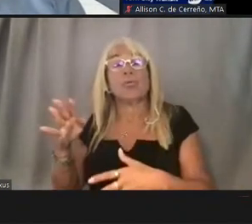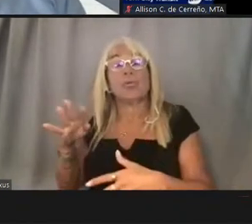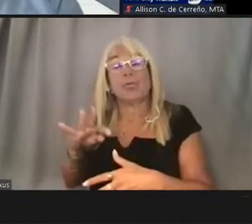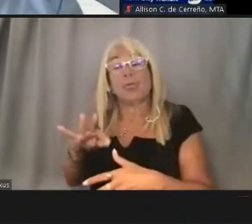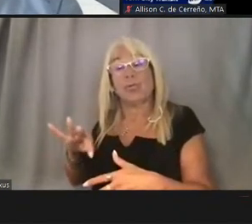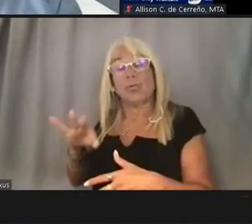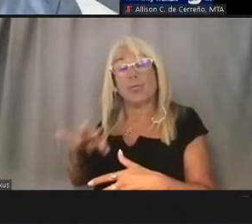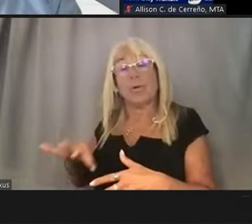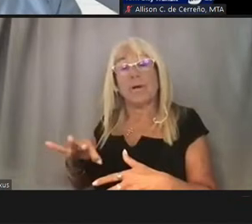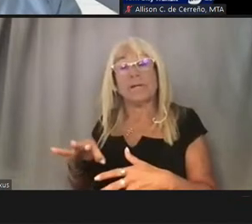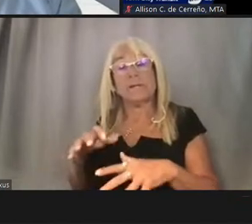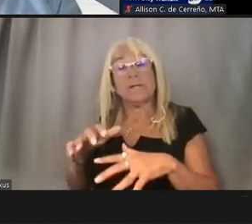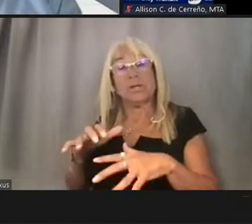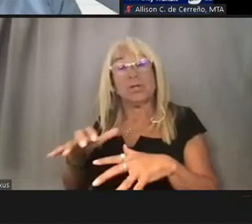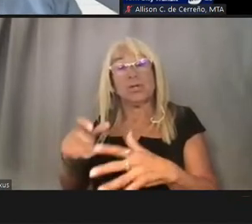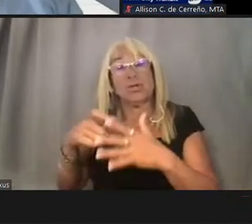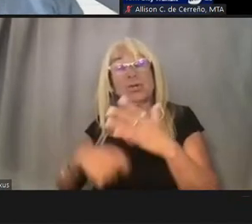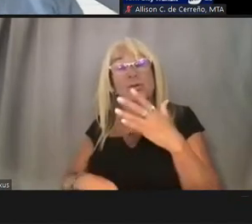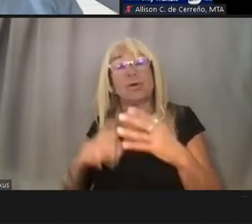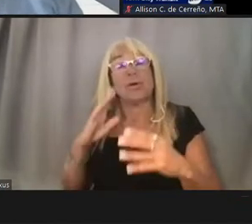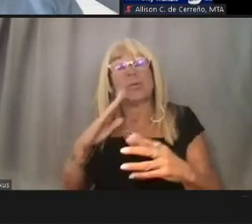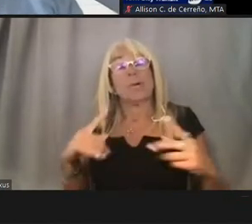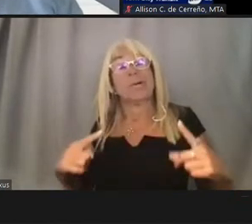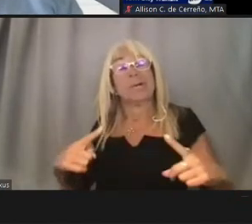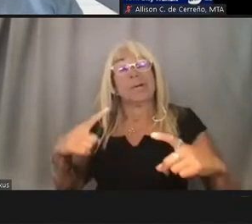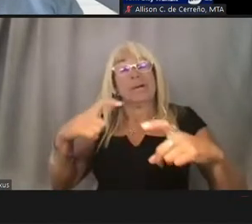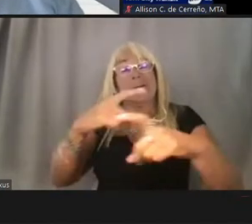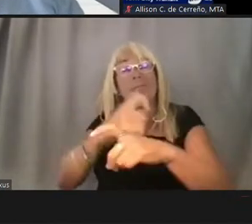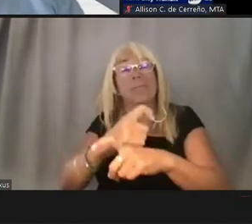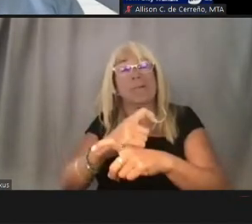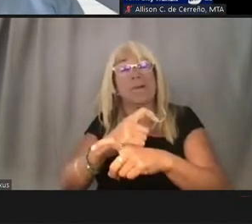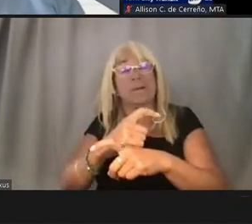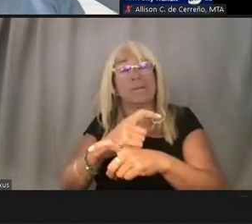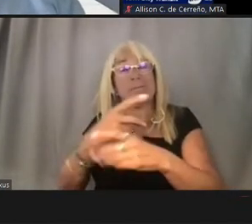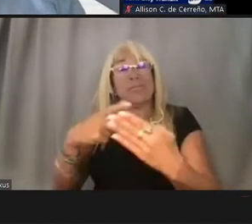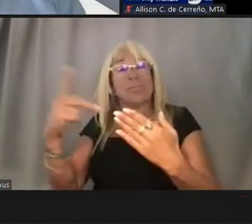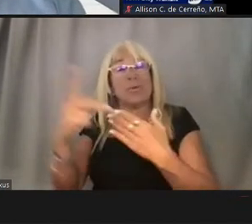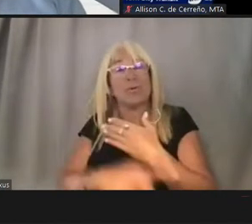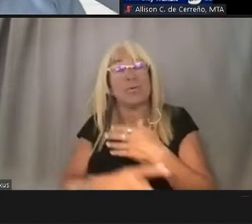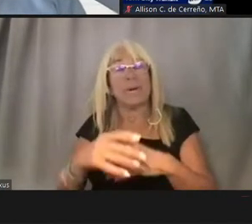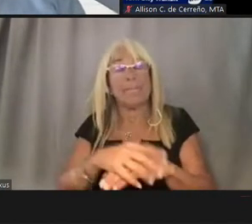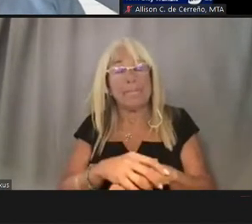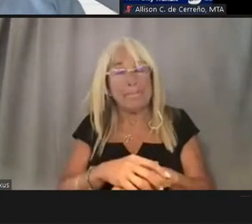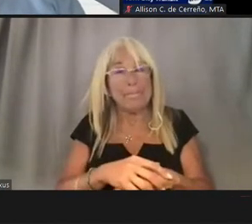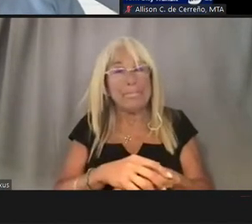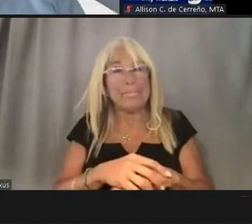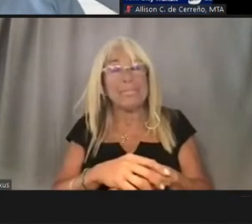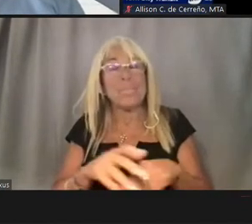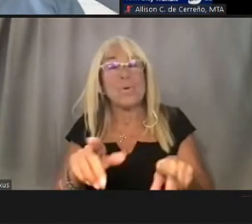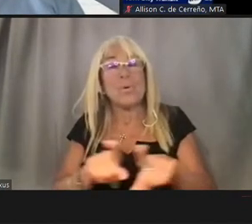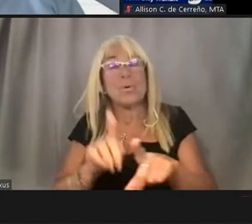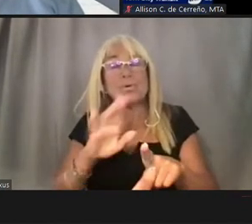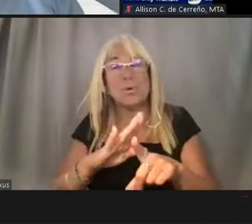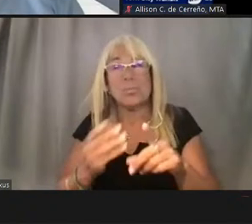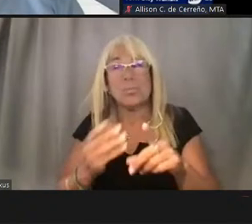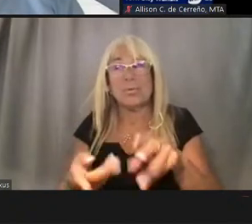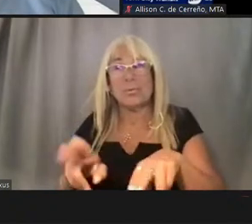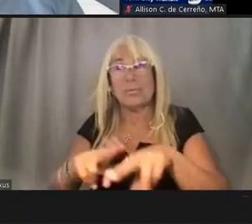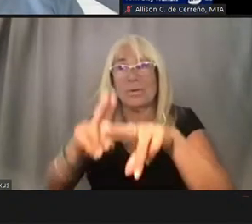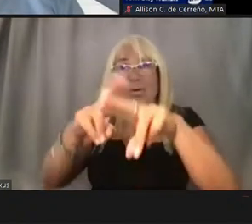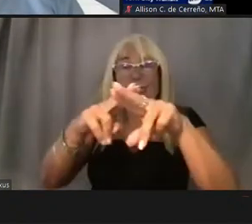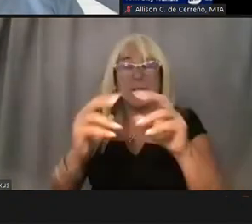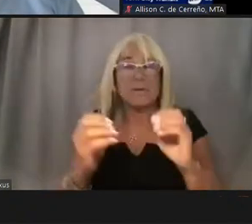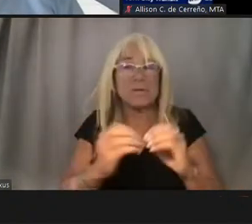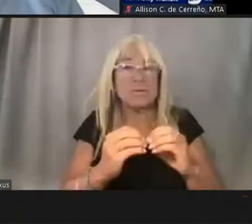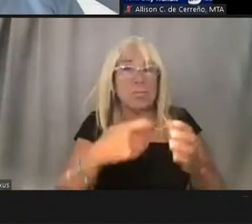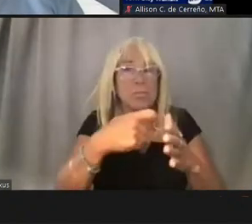charge would increase the program's complexity and may even create new toll shopping incentives the environmental assessments models